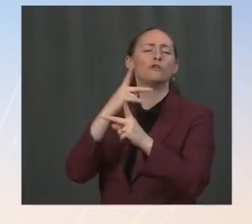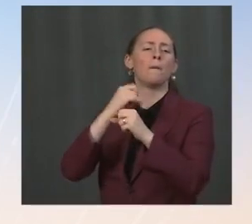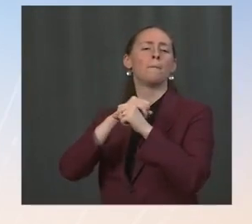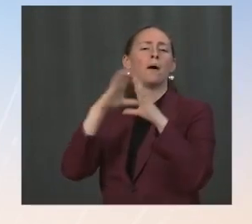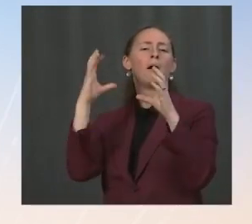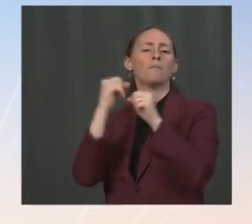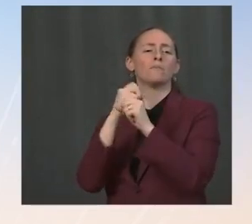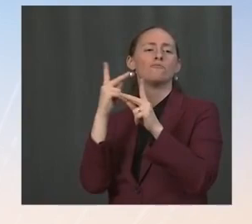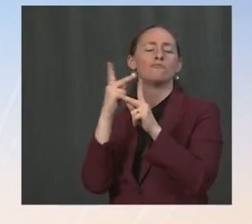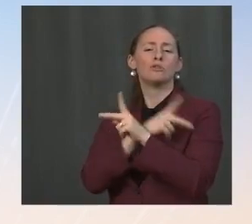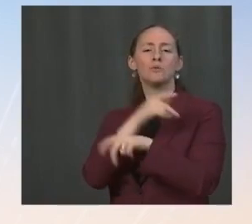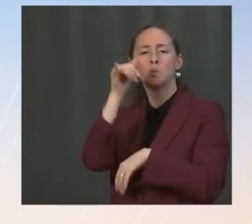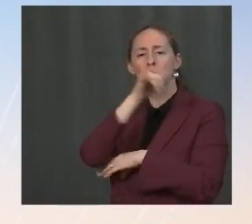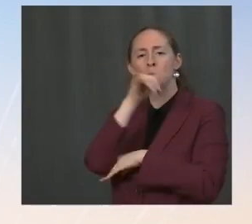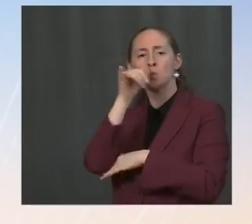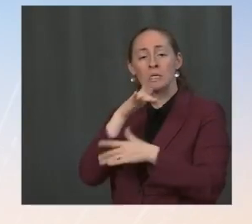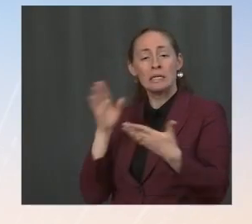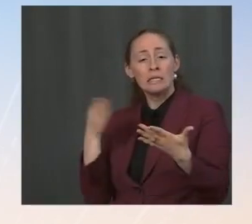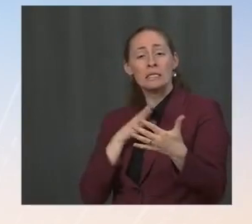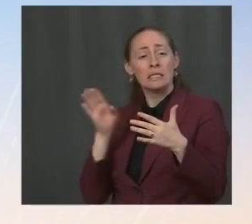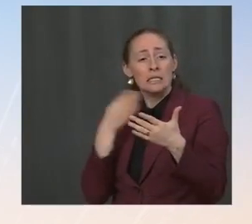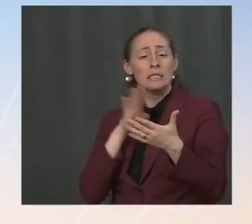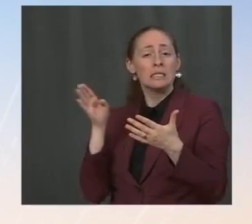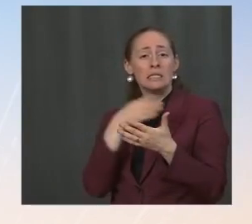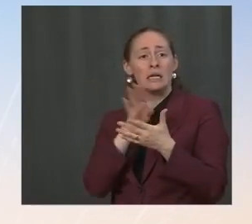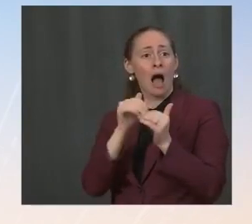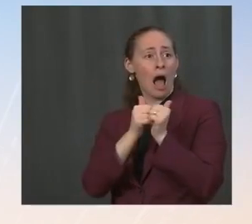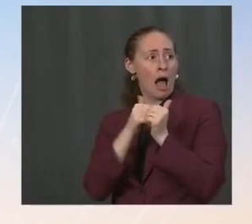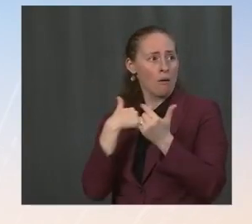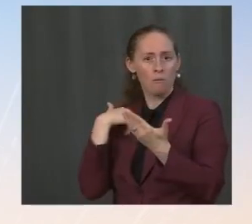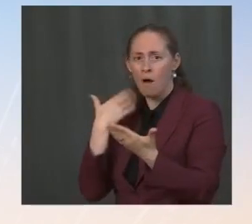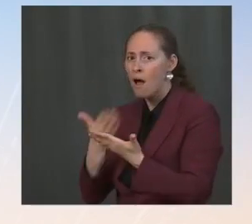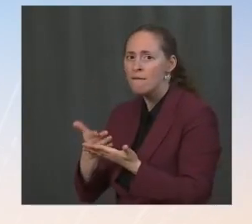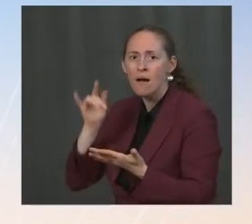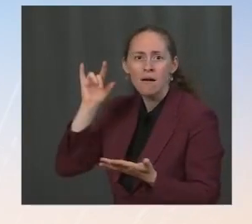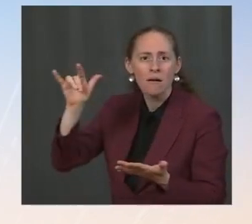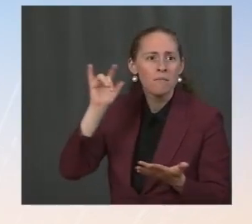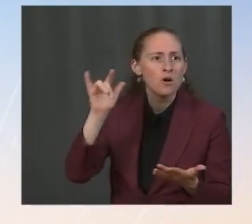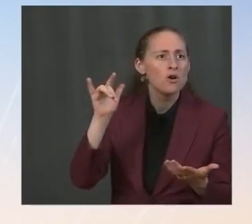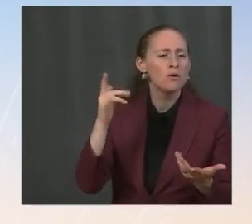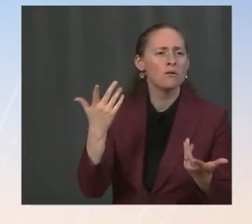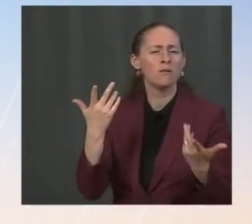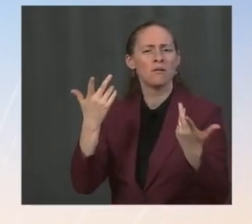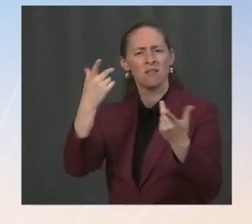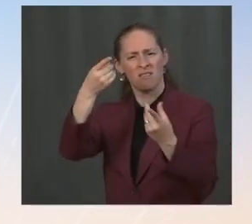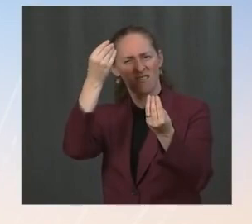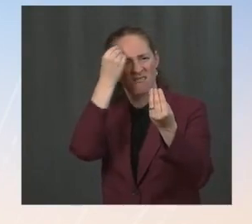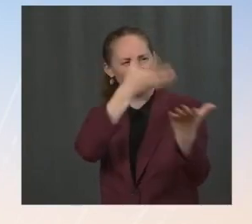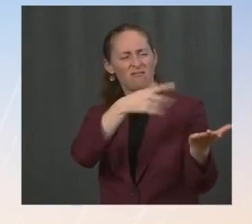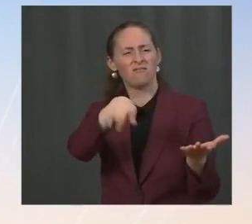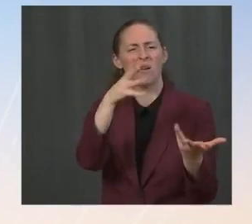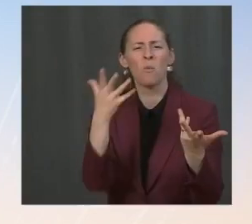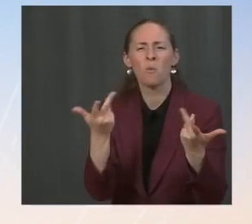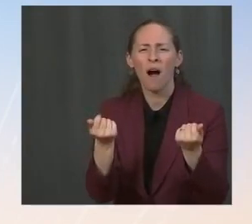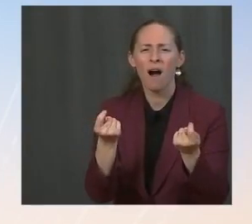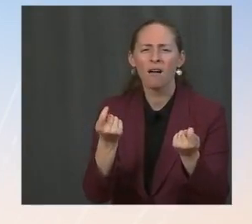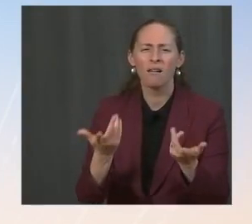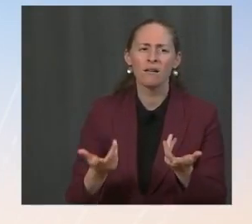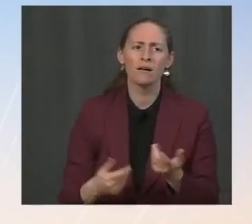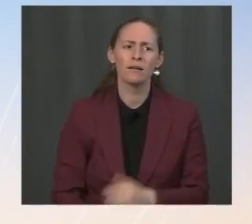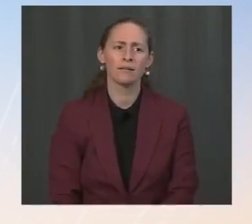of fear and confusion as to how they can possibly get out? What do you say to them? We are also in touch with many of